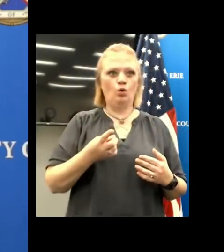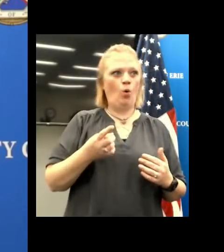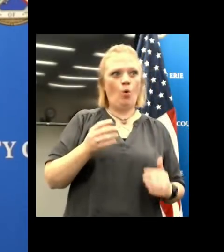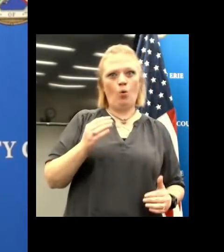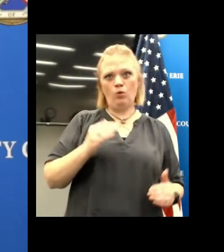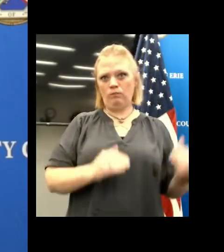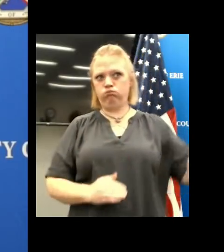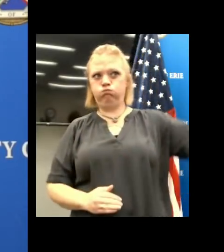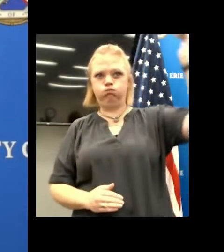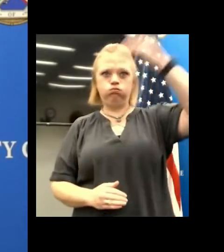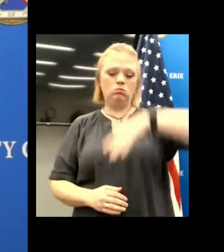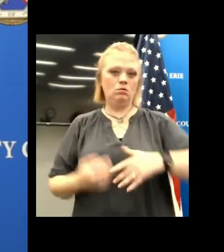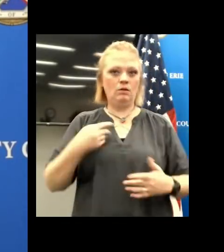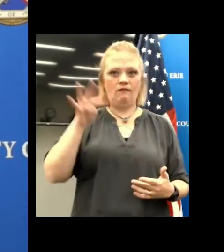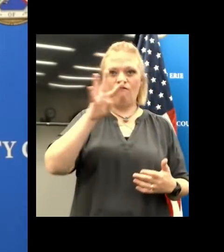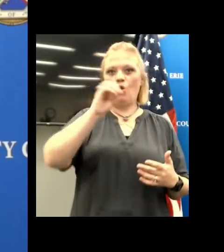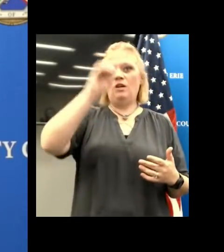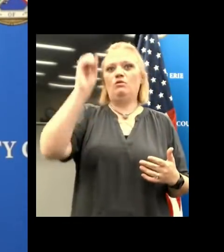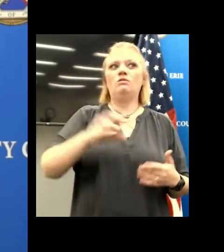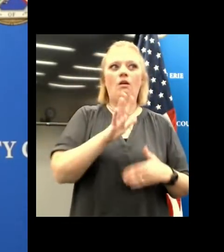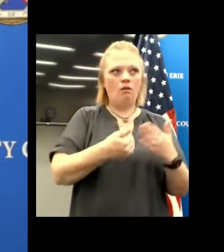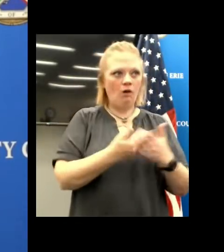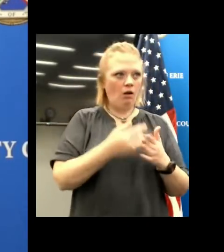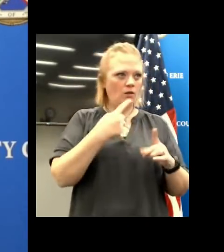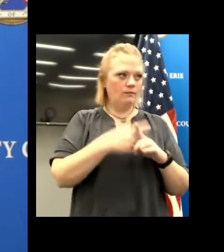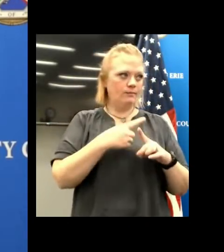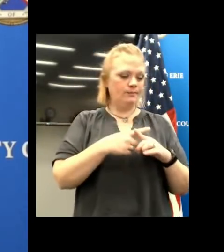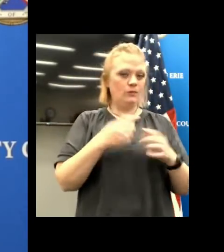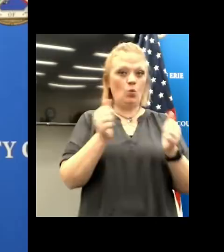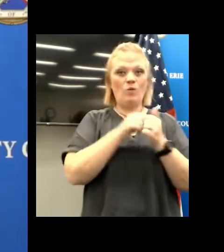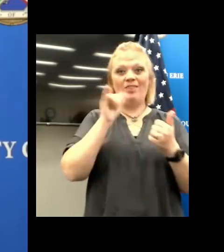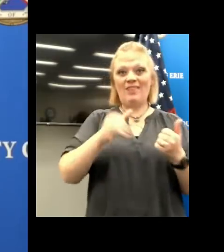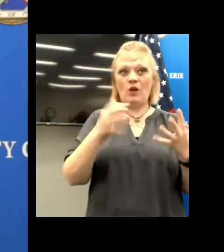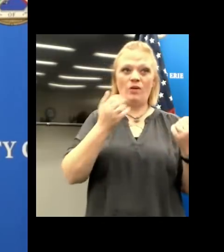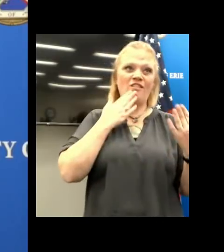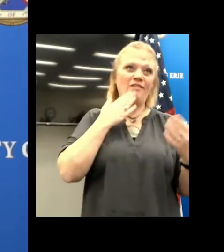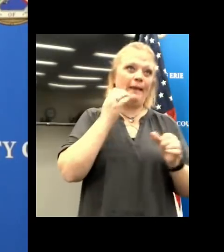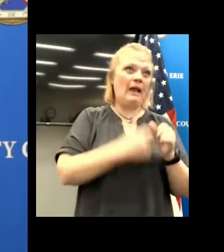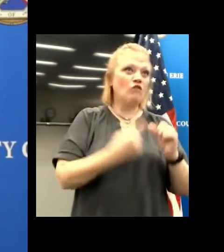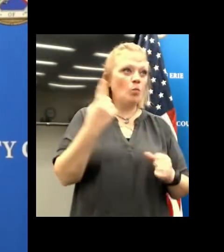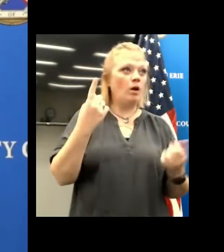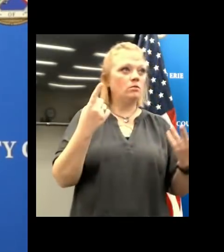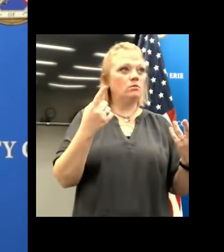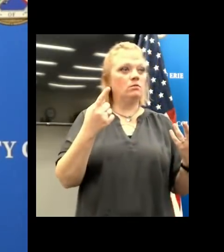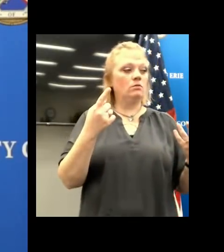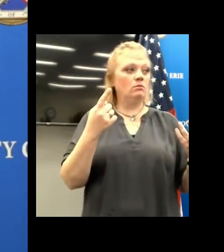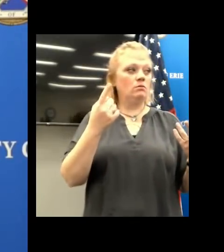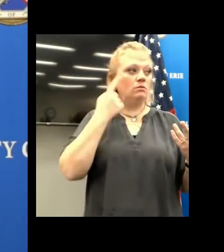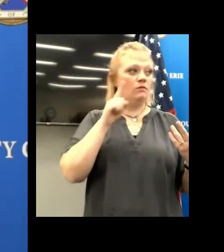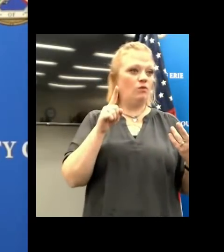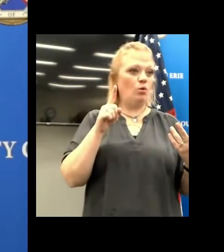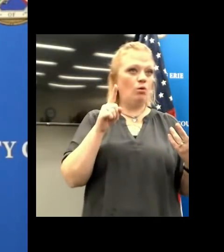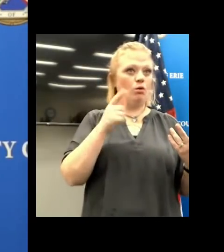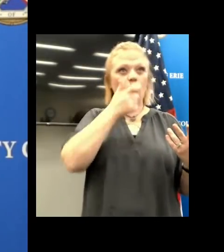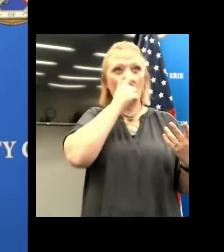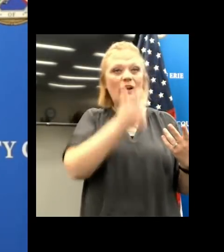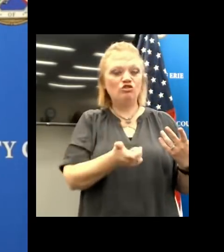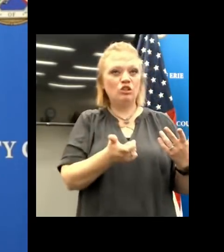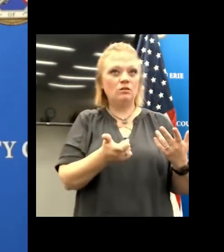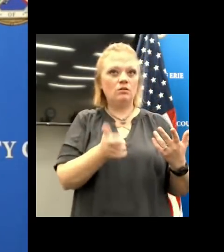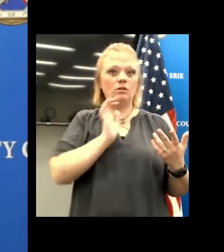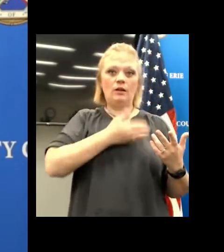It was like 40% of the cases. With that, I want to thank everyone for tuning in to